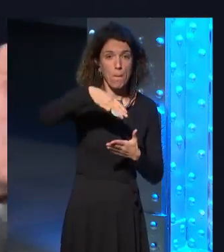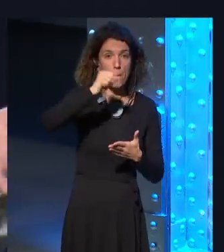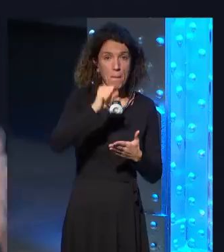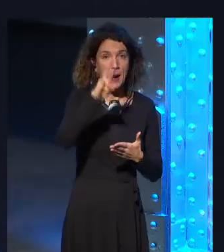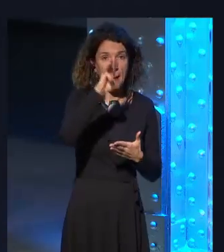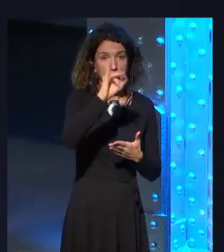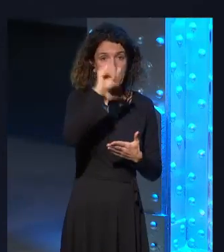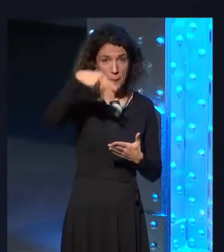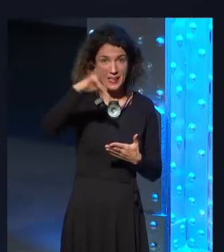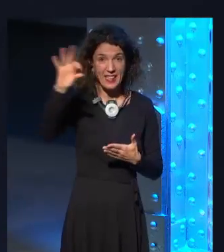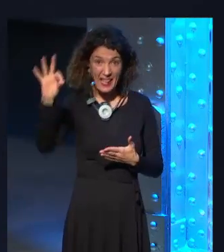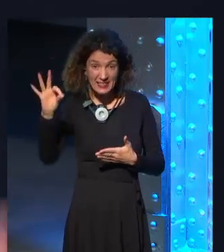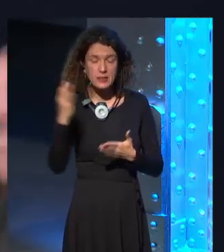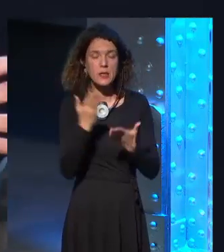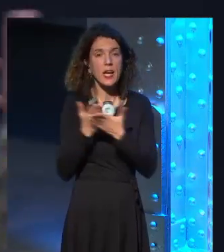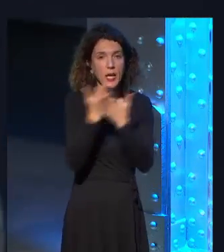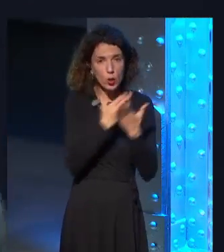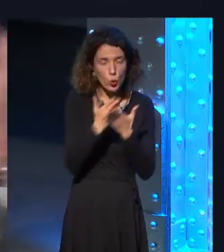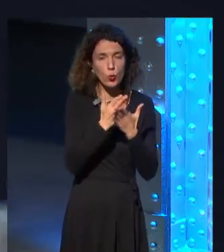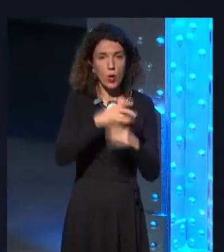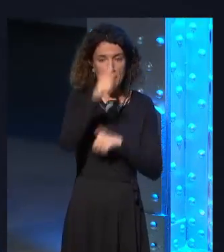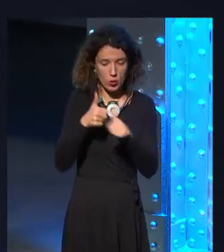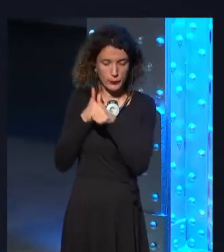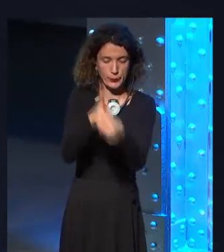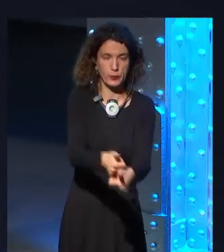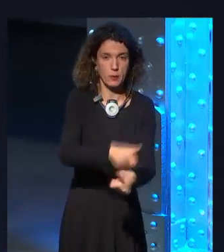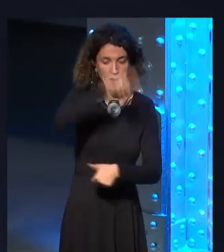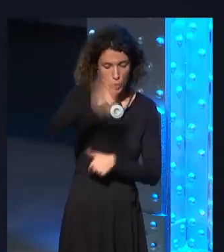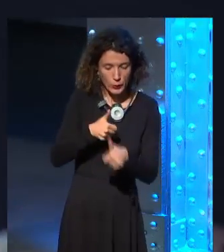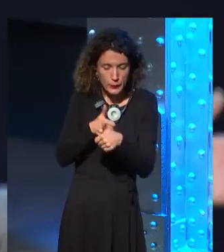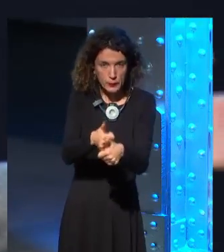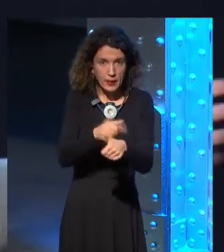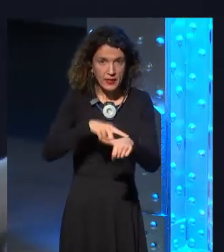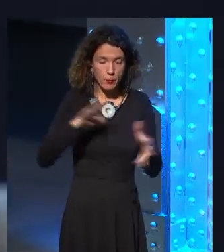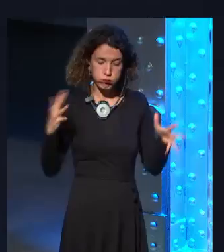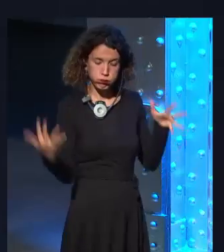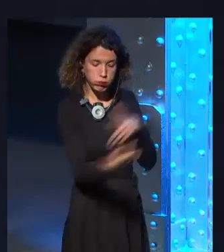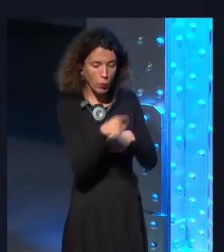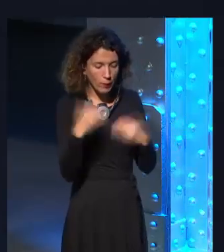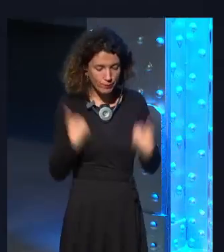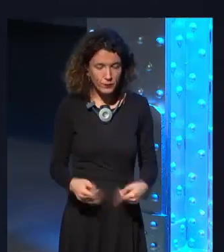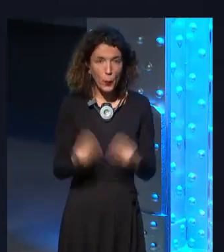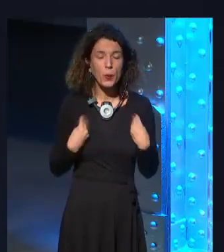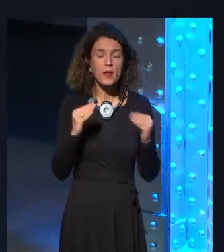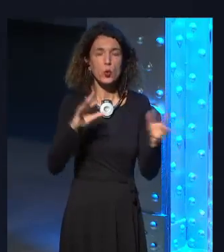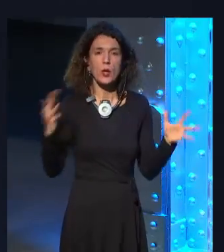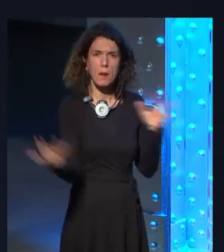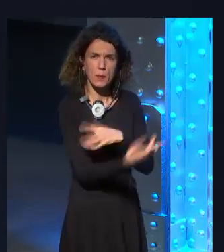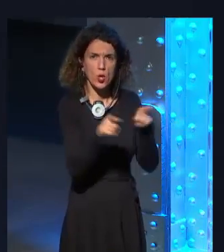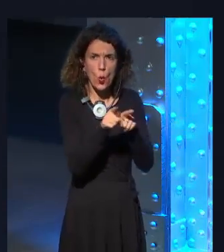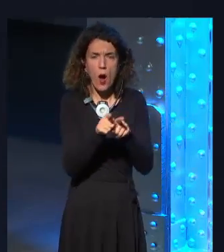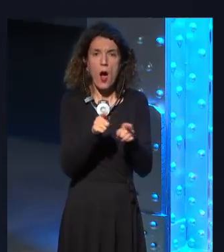where you follow people over time and can see how changes in life circumstances impact happiness